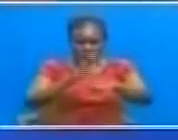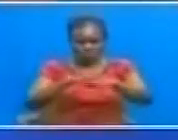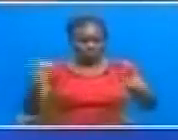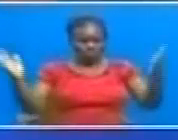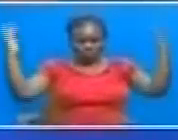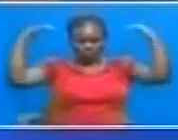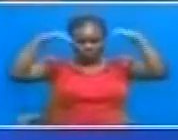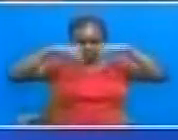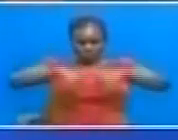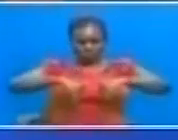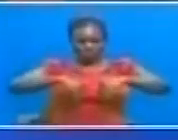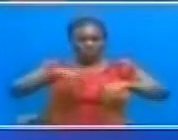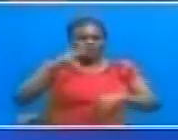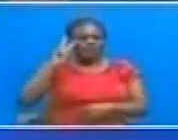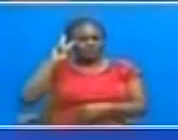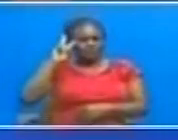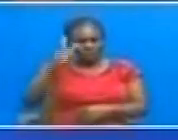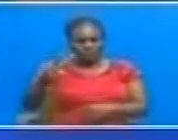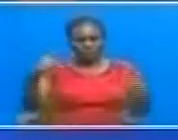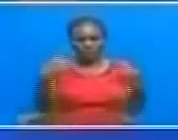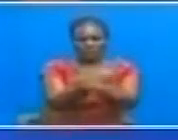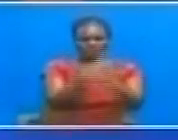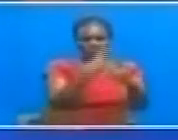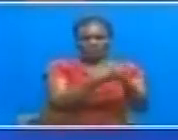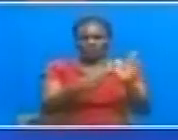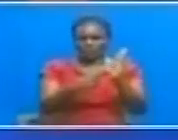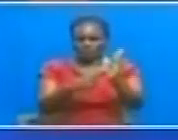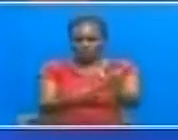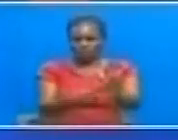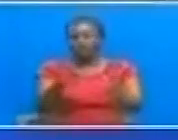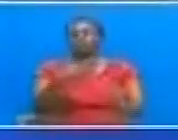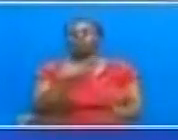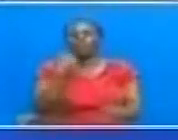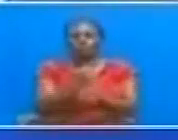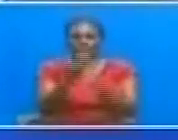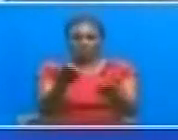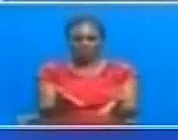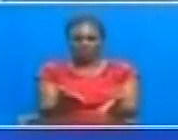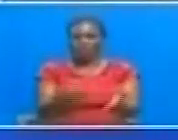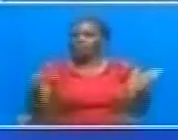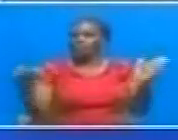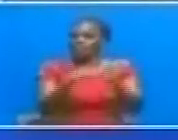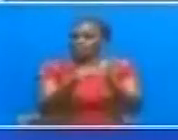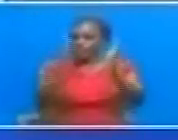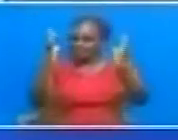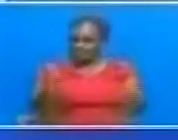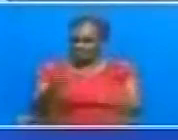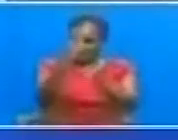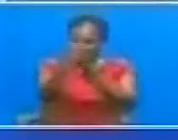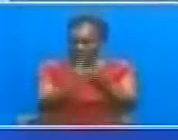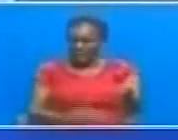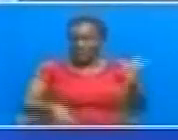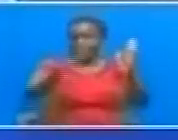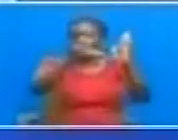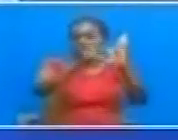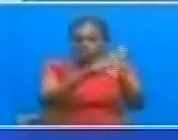hear our views and say, no, no, if this is not done in your country, what do you want it to be done here? Kinaya kikubwa ni kuwa baadhi ya sheria za